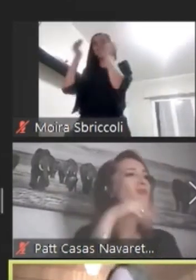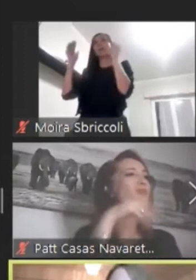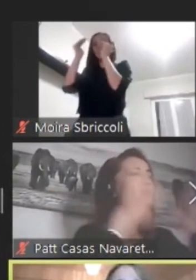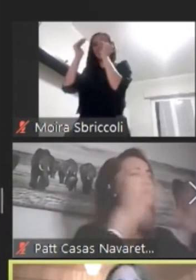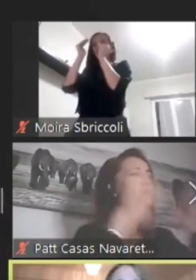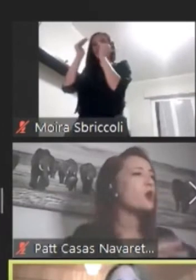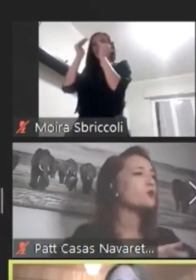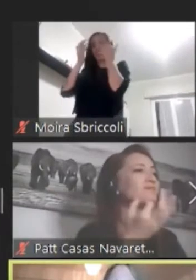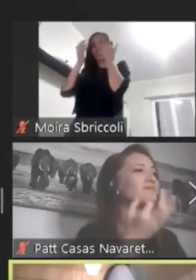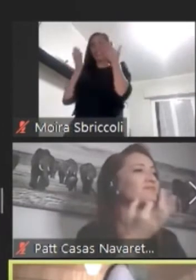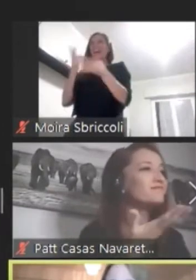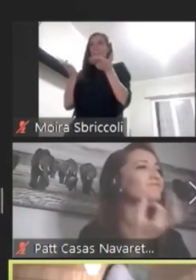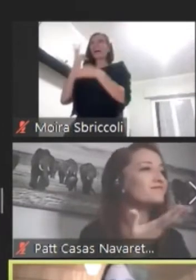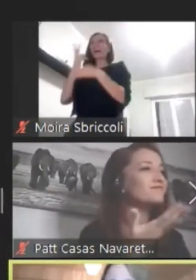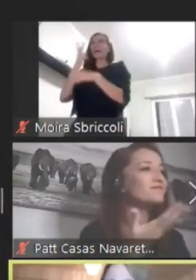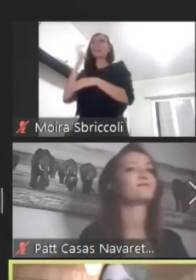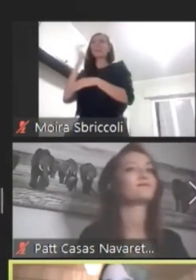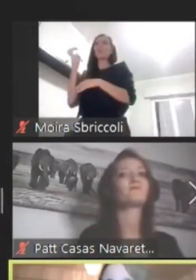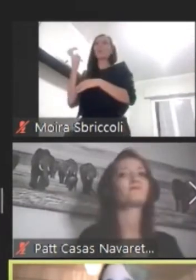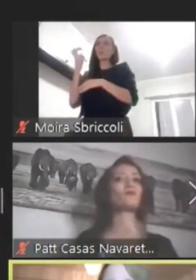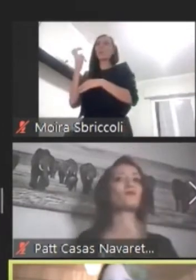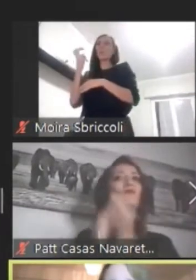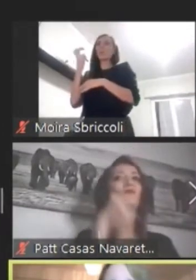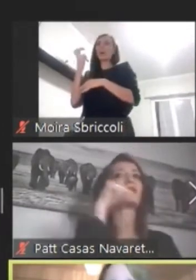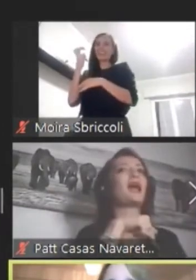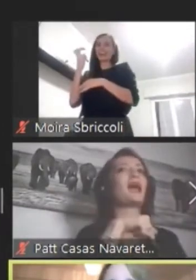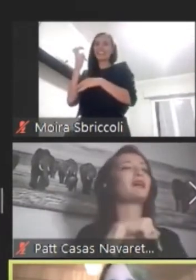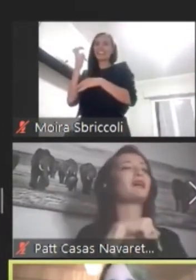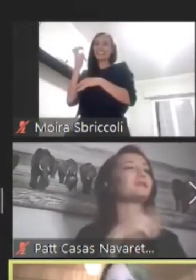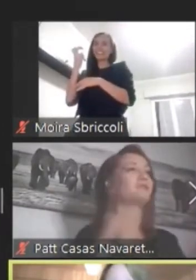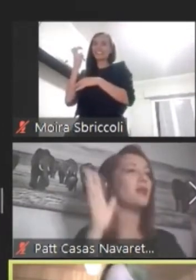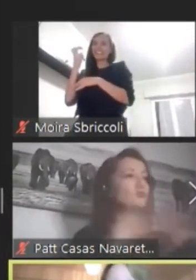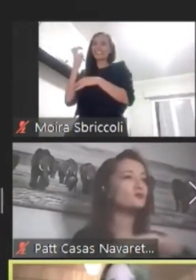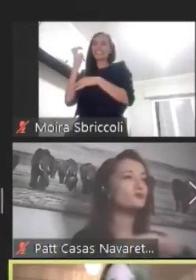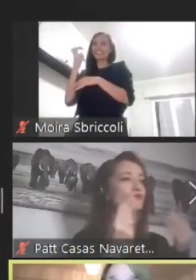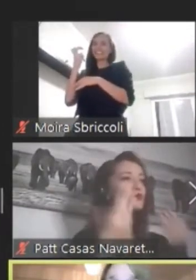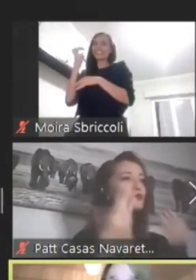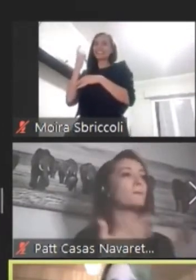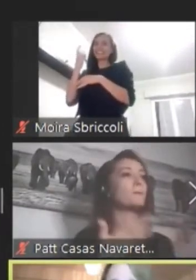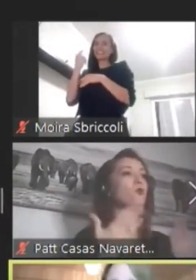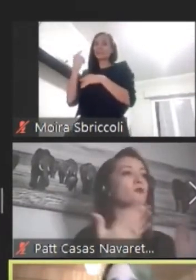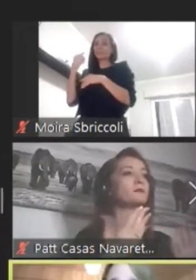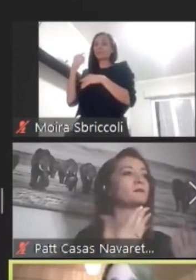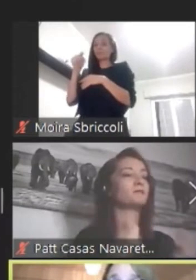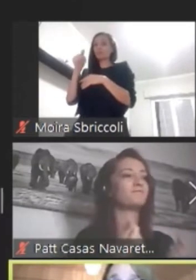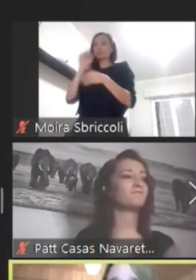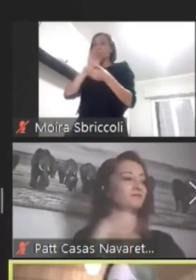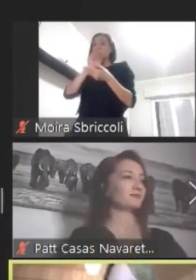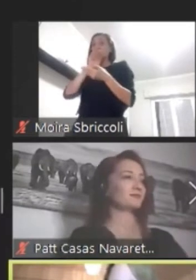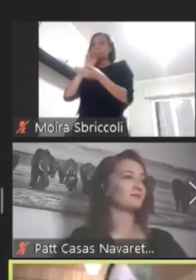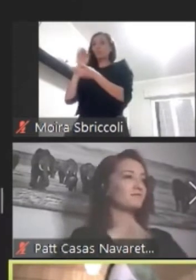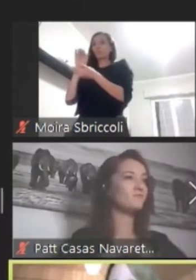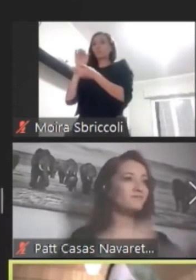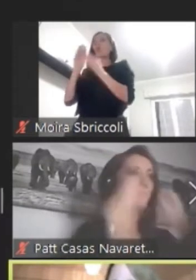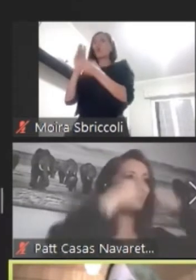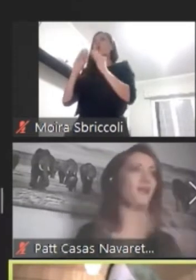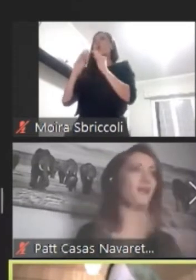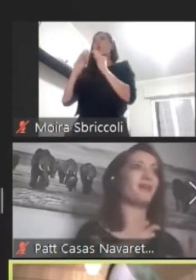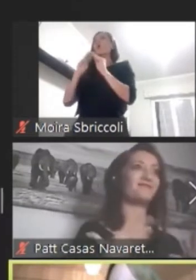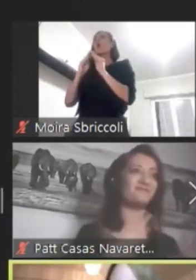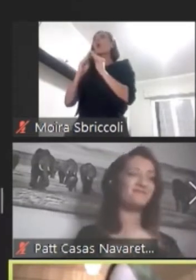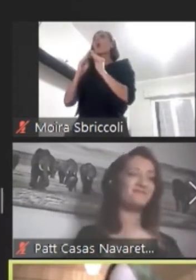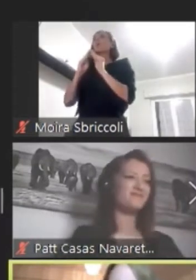and having that inner beauty come out to live an elite